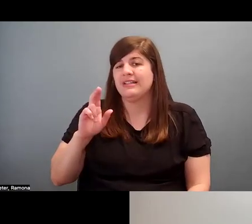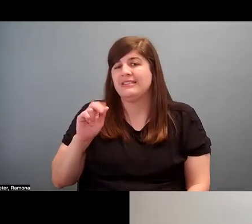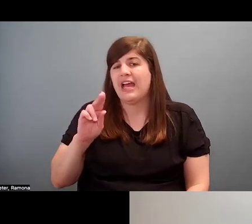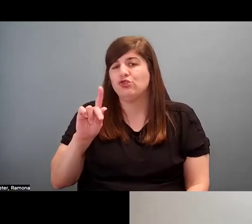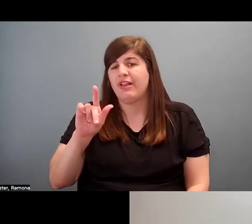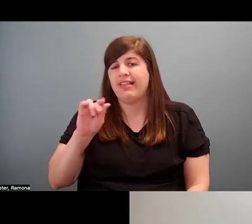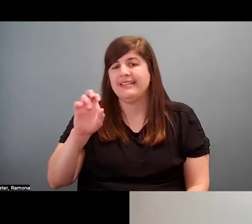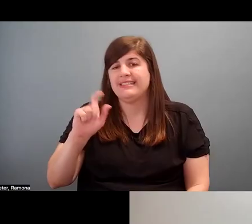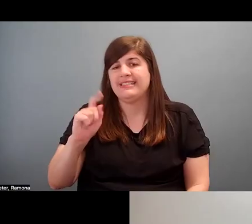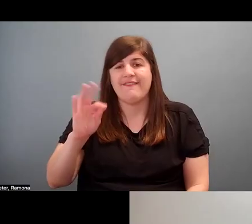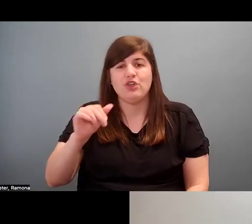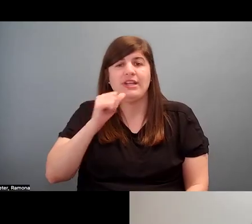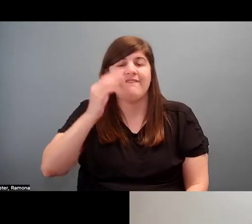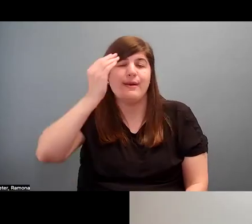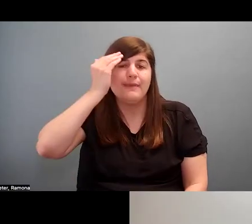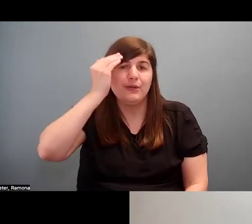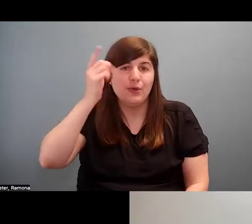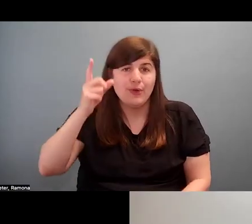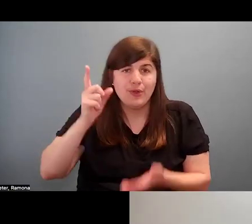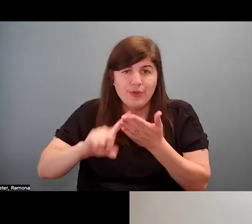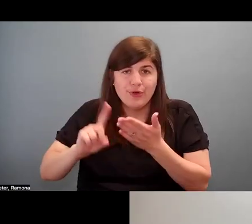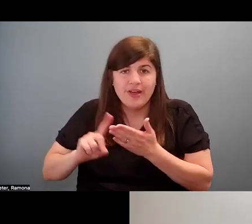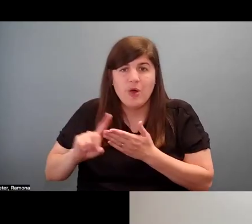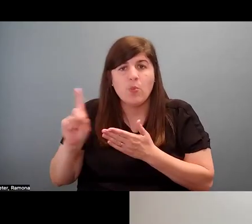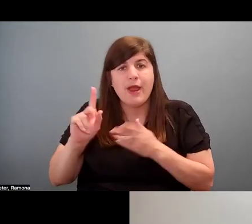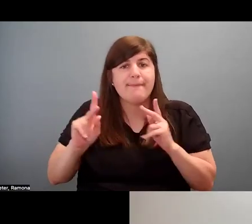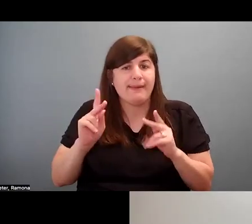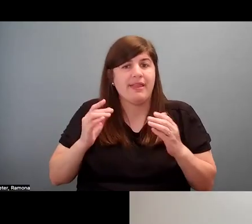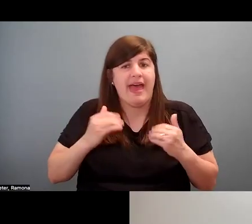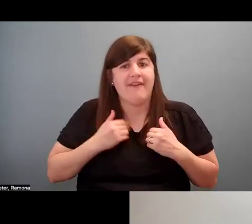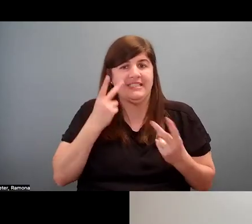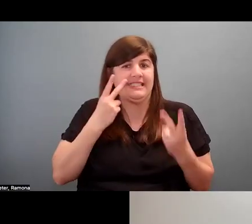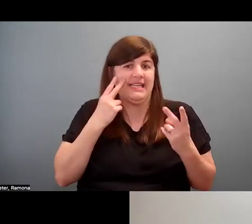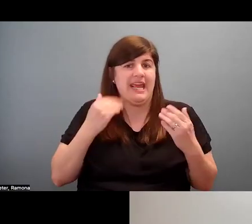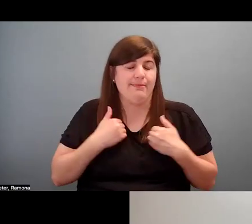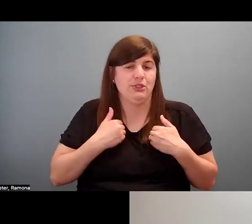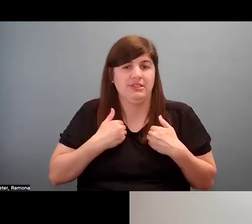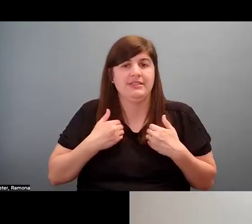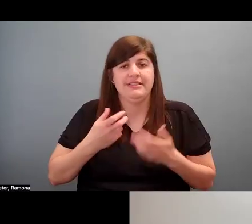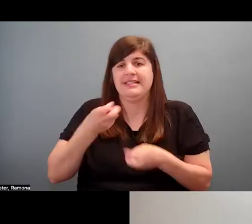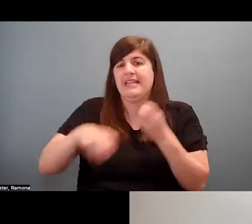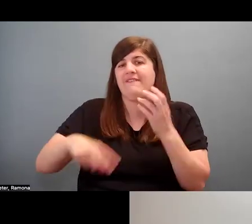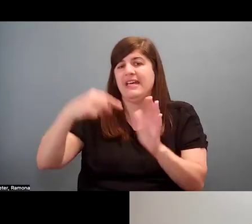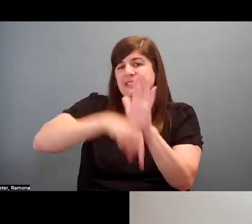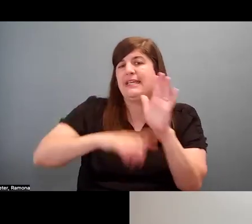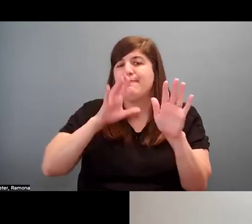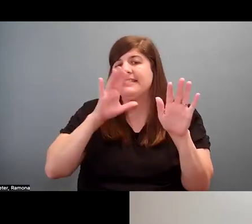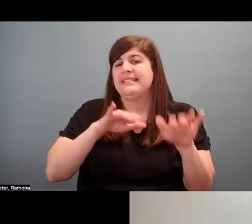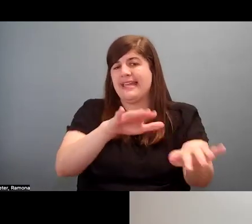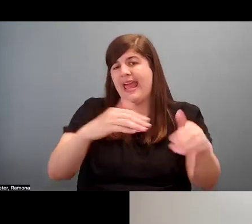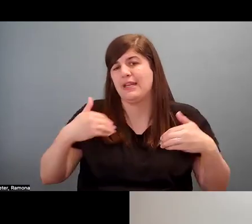iNaturalist, if yeah, anybody's not familiar, yes. you can look to see where people have seen animals. This is tough for deep sea animals because there aren't a lot of